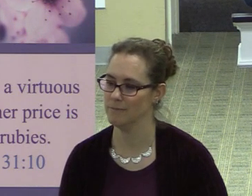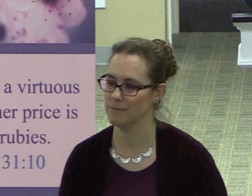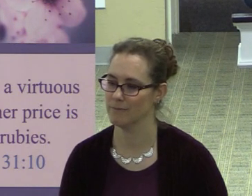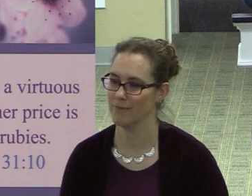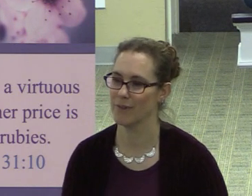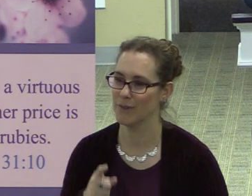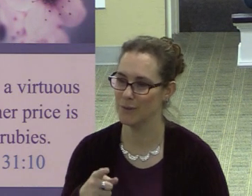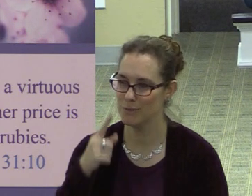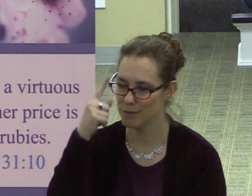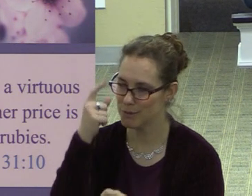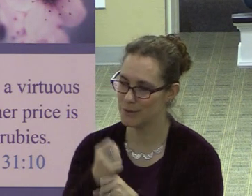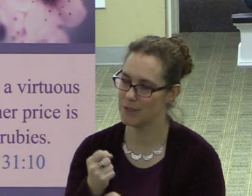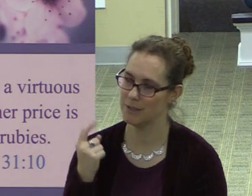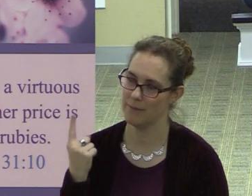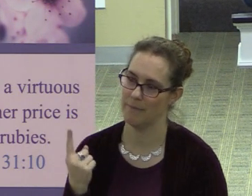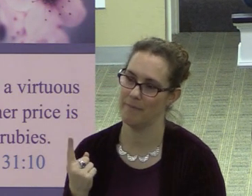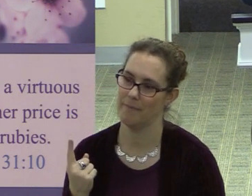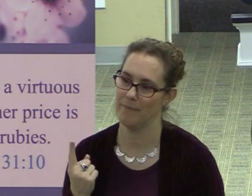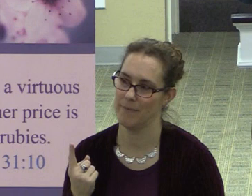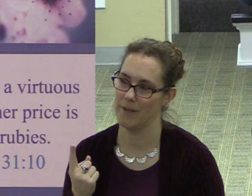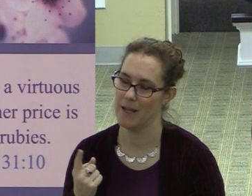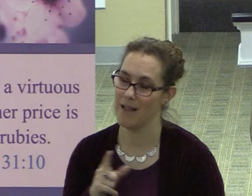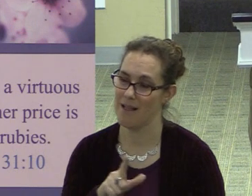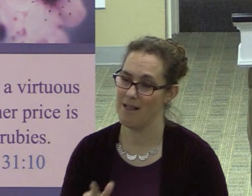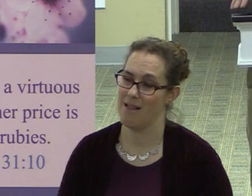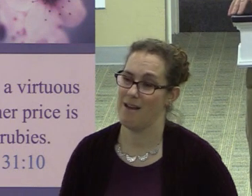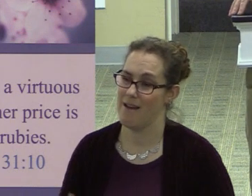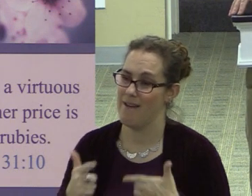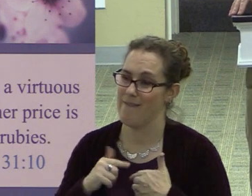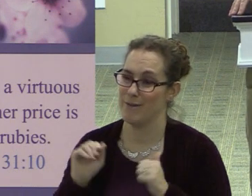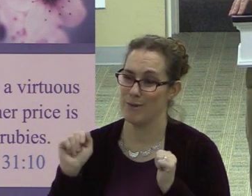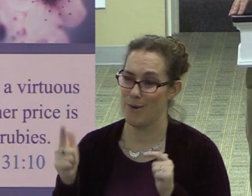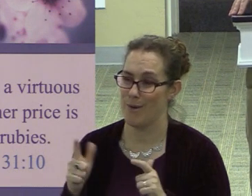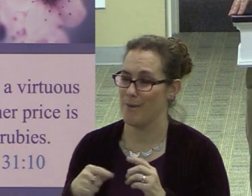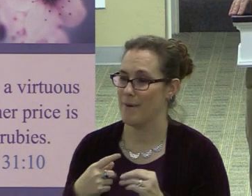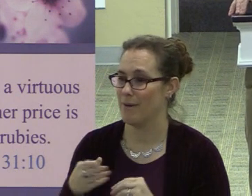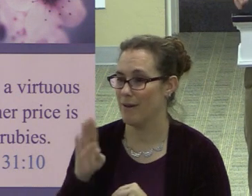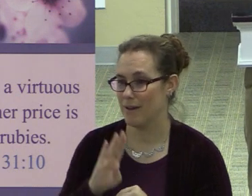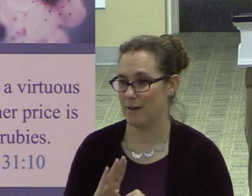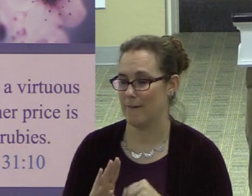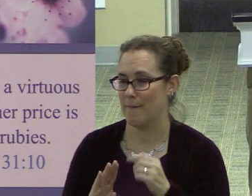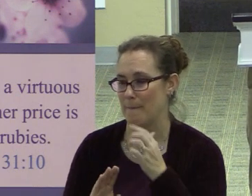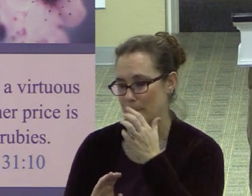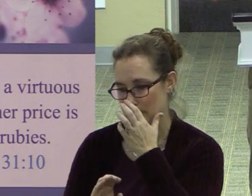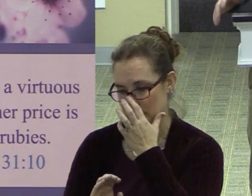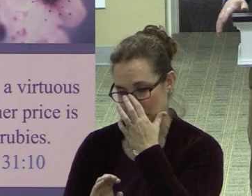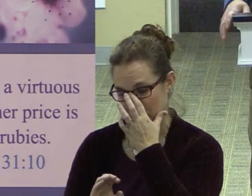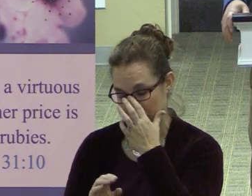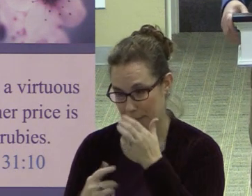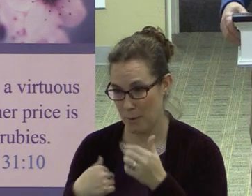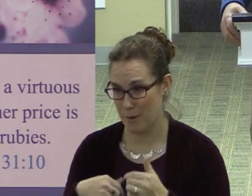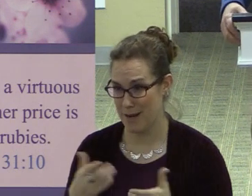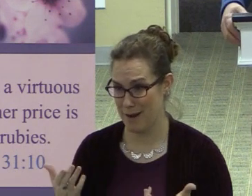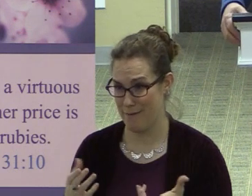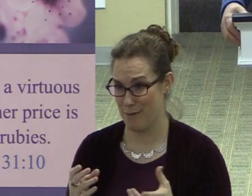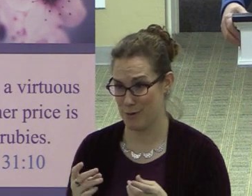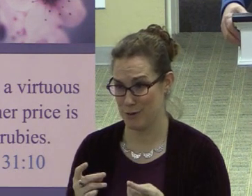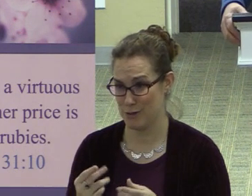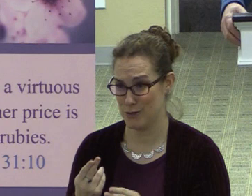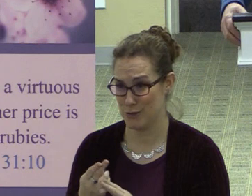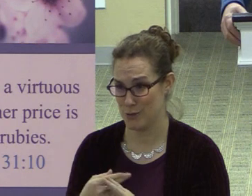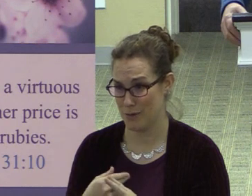You trust him. Life is all about God. And by the way, we're here for a short time and it's over